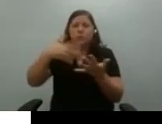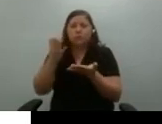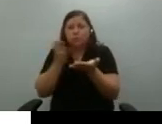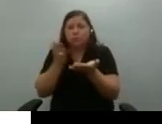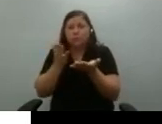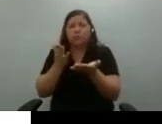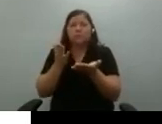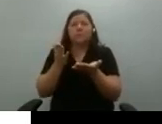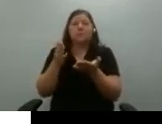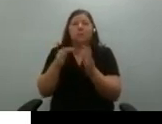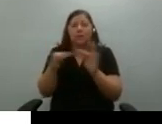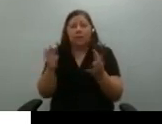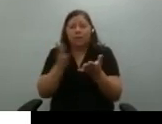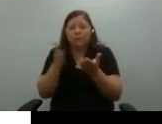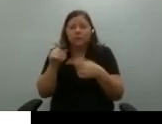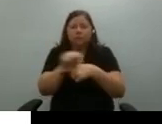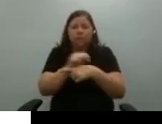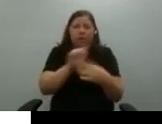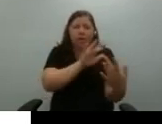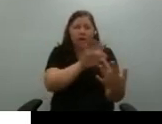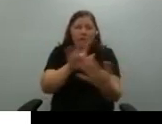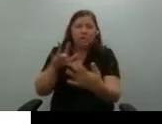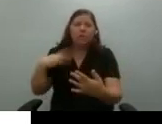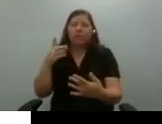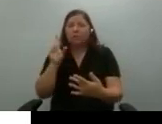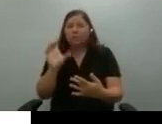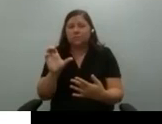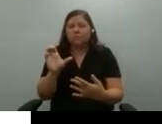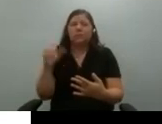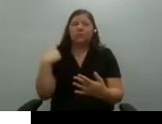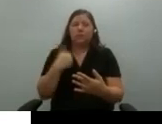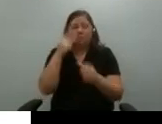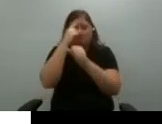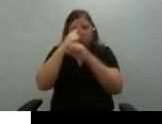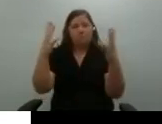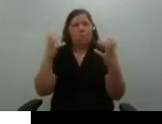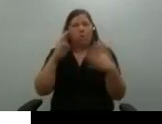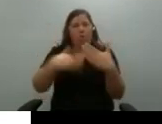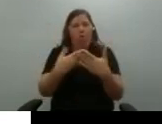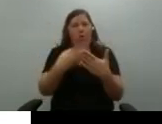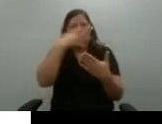We envision a community where all immigrants succeed and thrive in the United States.